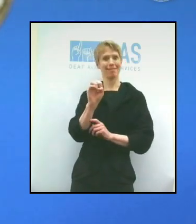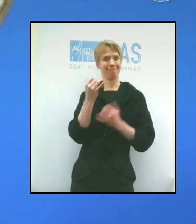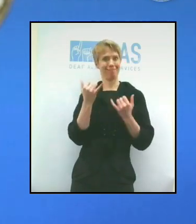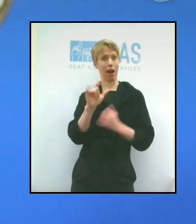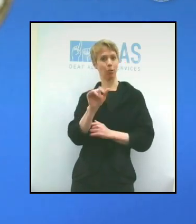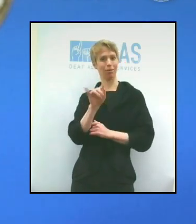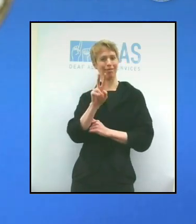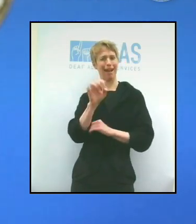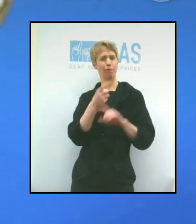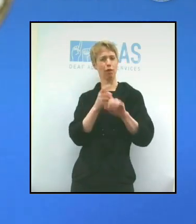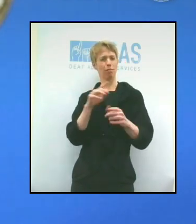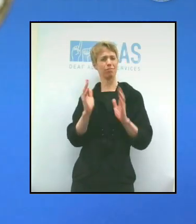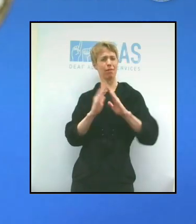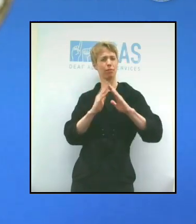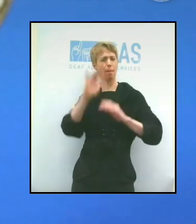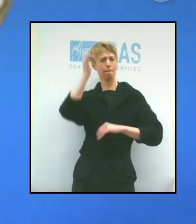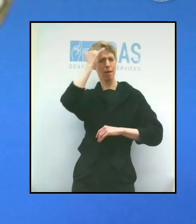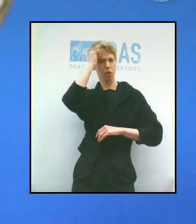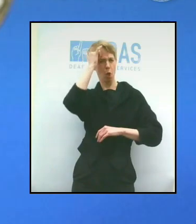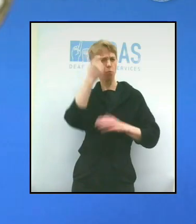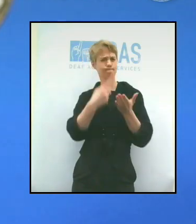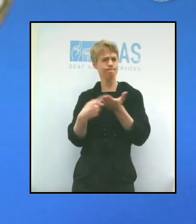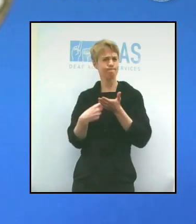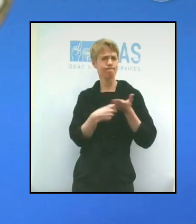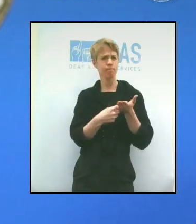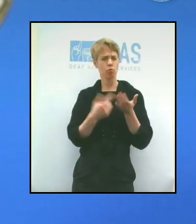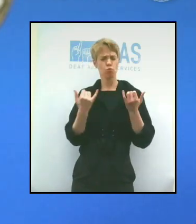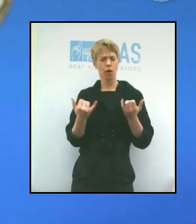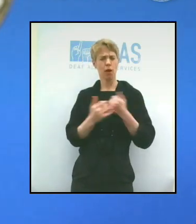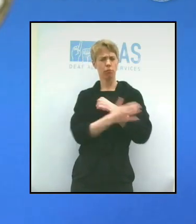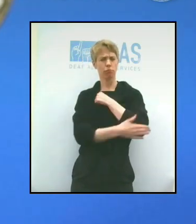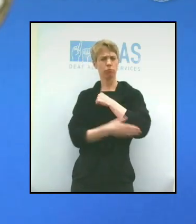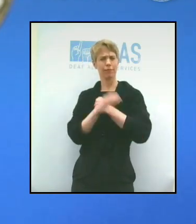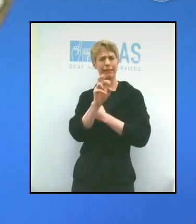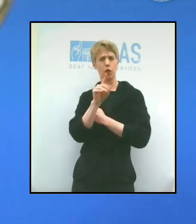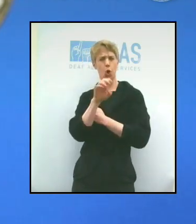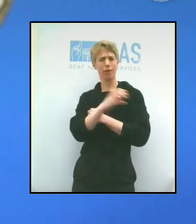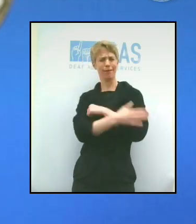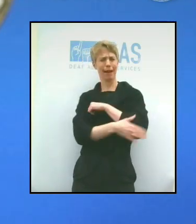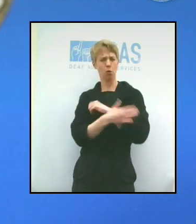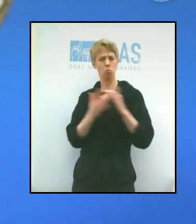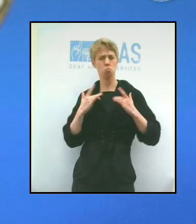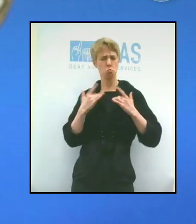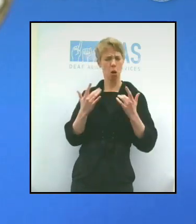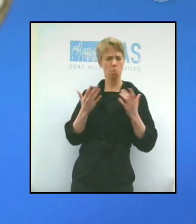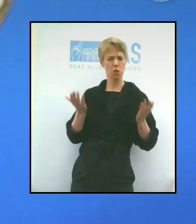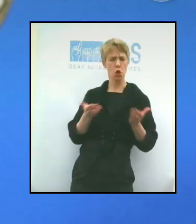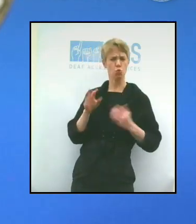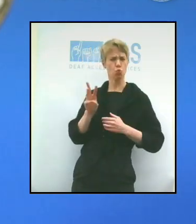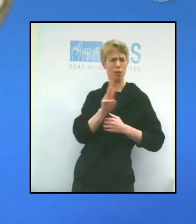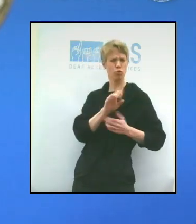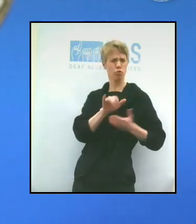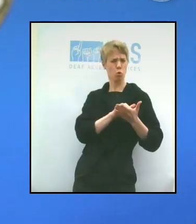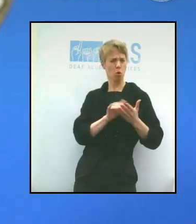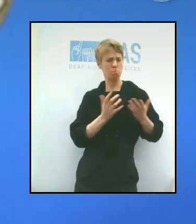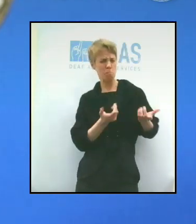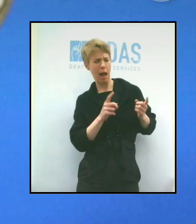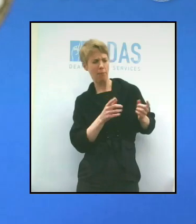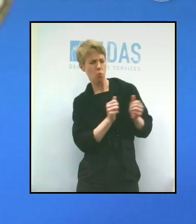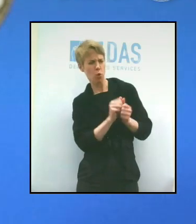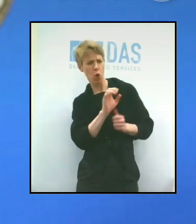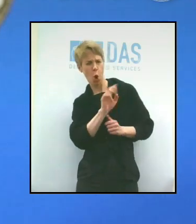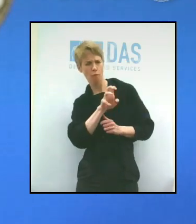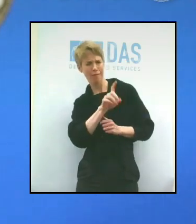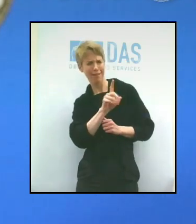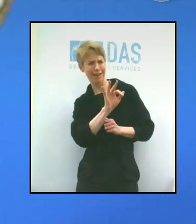discuss the issues that we're dealing with here in Erie County and Western New York. Today we're joined by Sarah Thalen from Deaf Access Services,